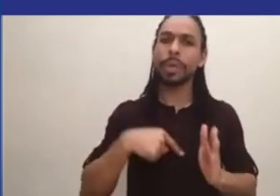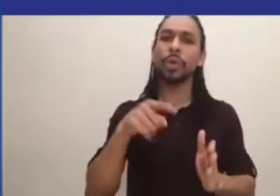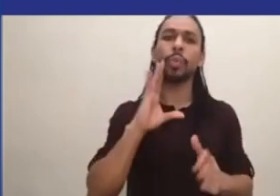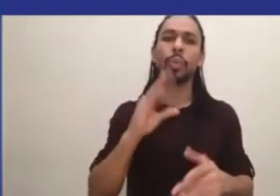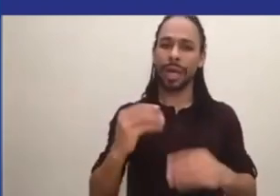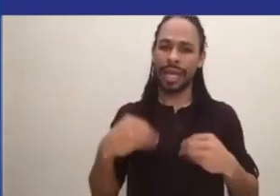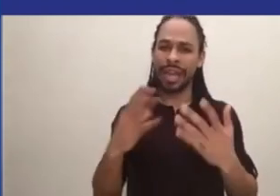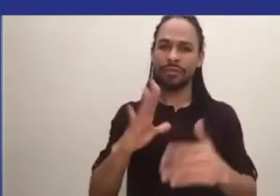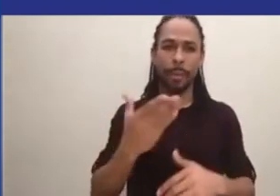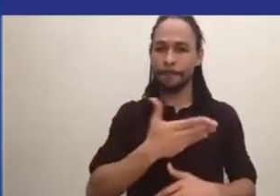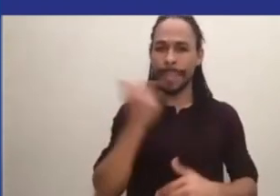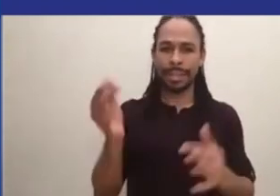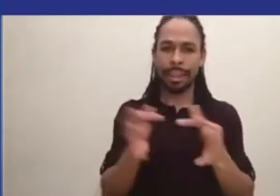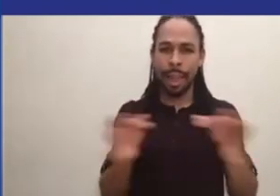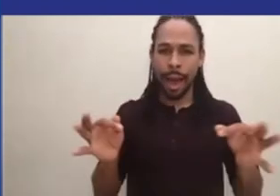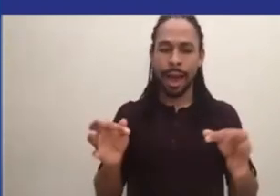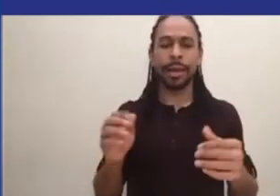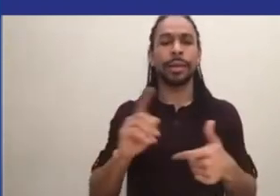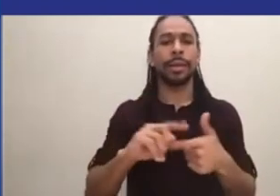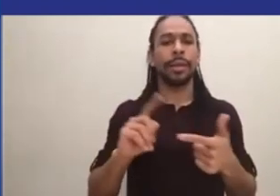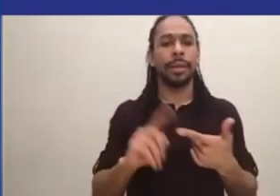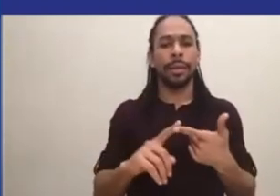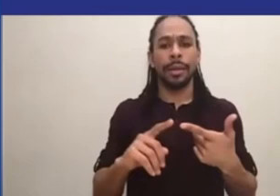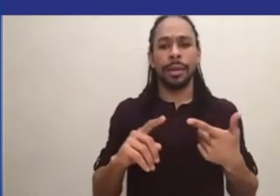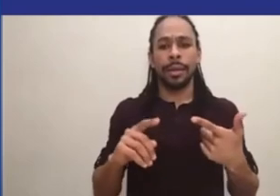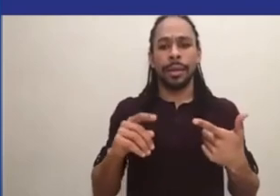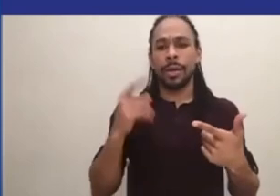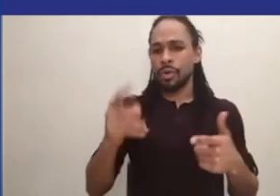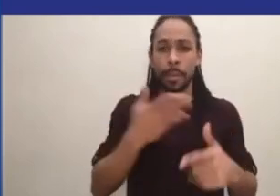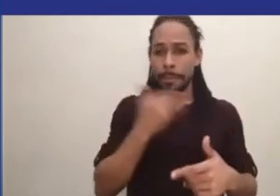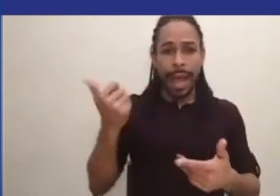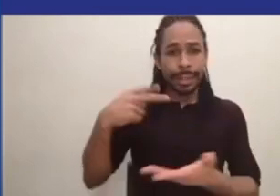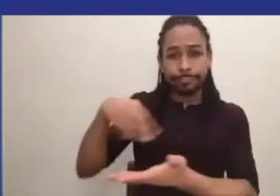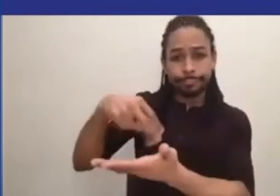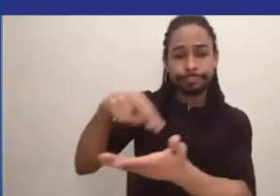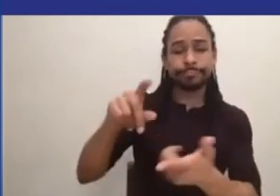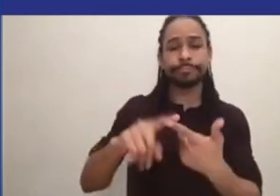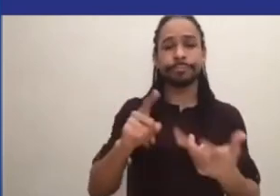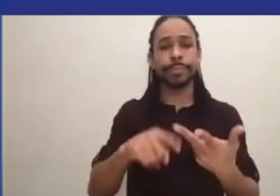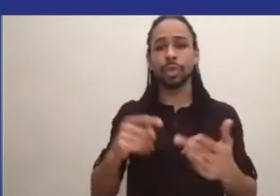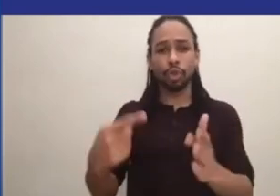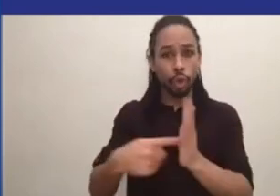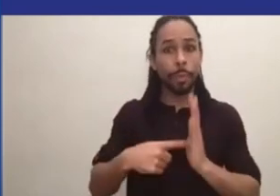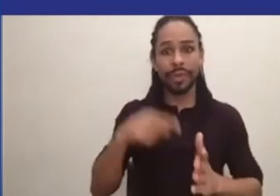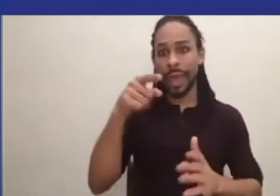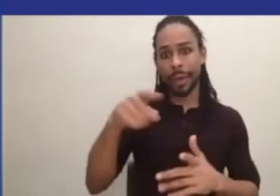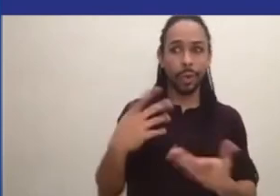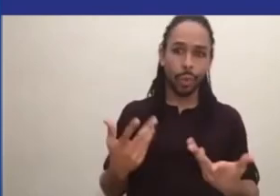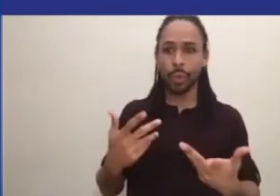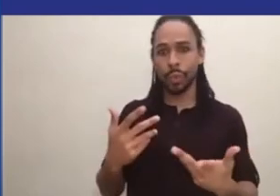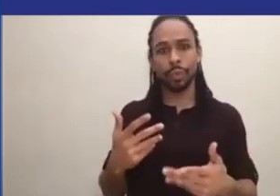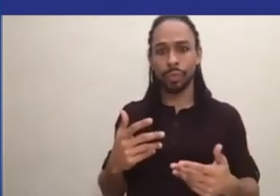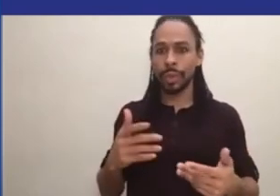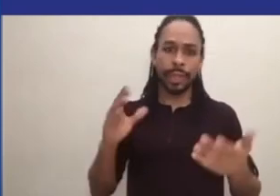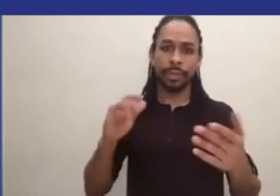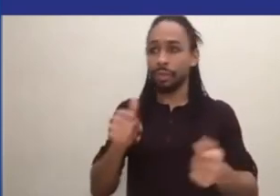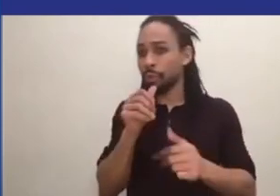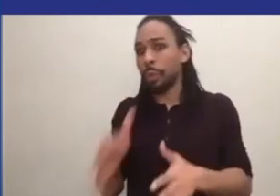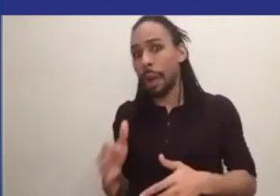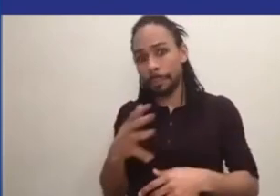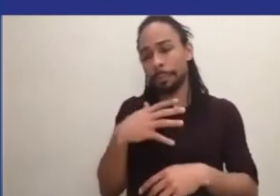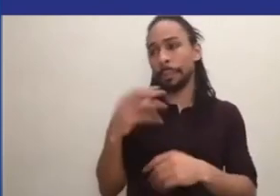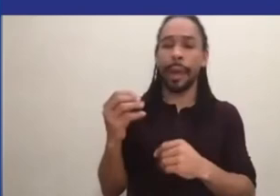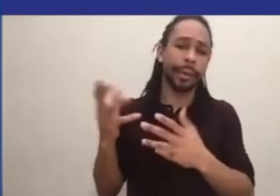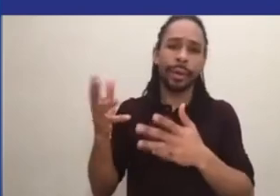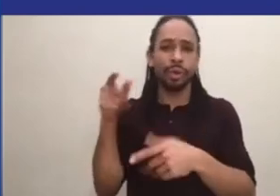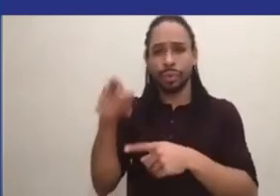that you went in and you died and you threw up and you cut your hand and you sweated all day, you skipped your lunch, you know what